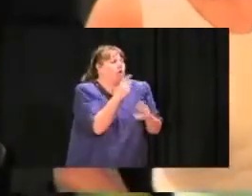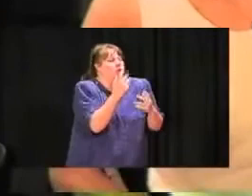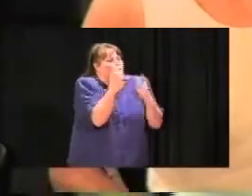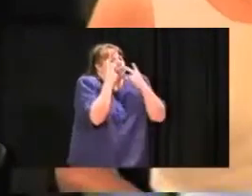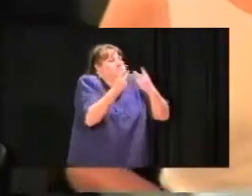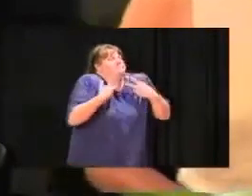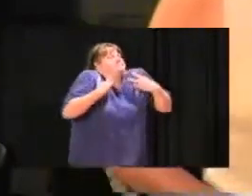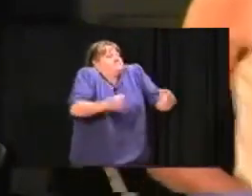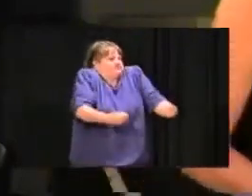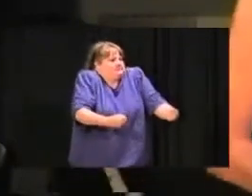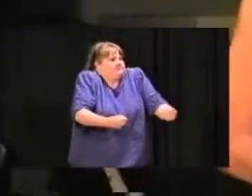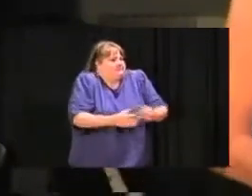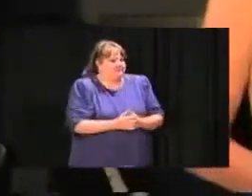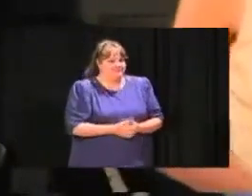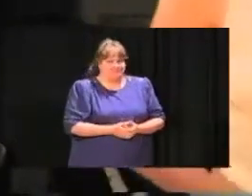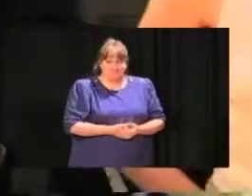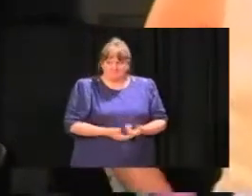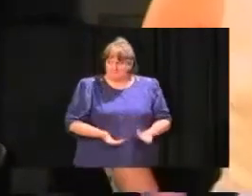cure.